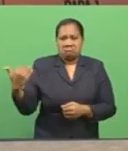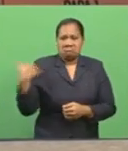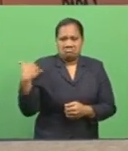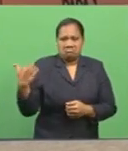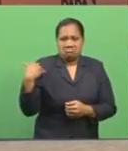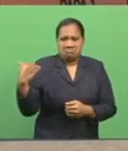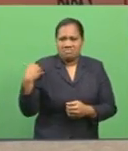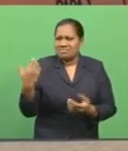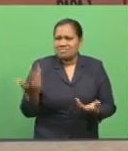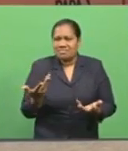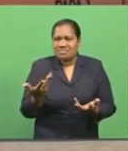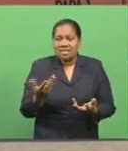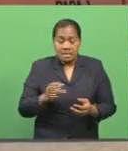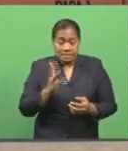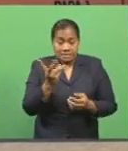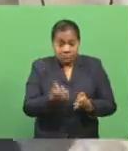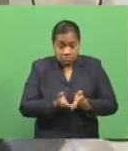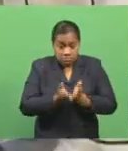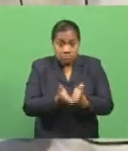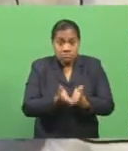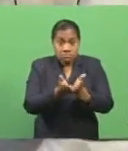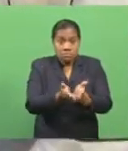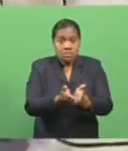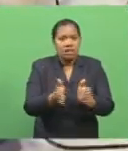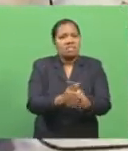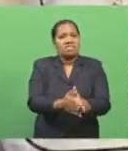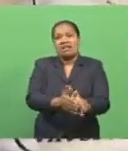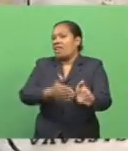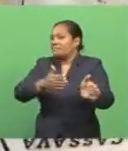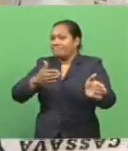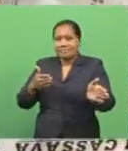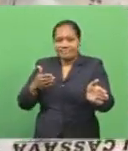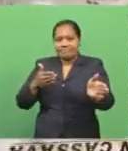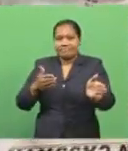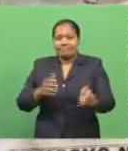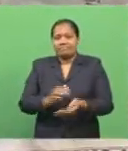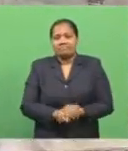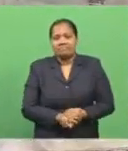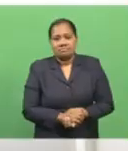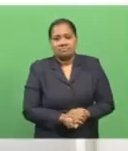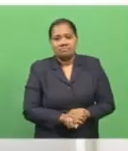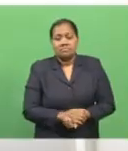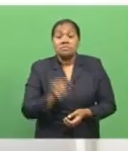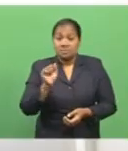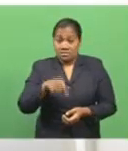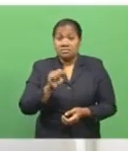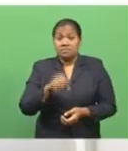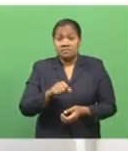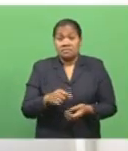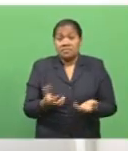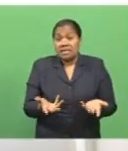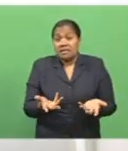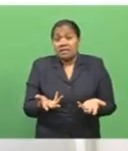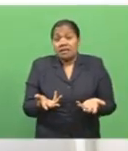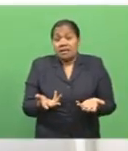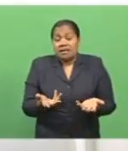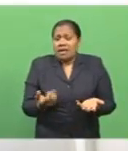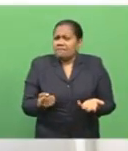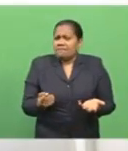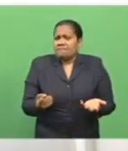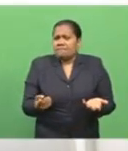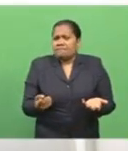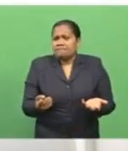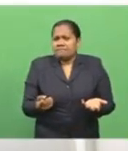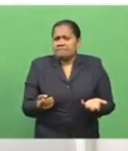says some of the shipping services are also running behind schedule. And of course, there are